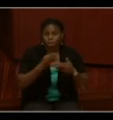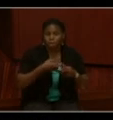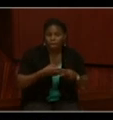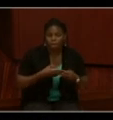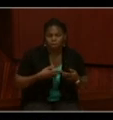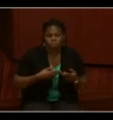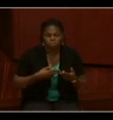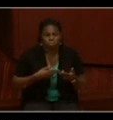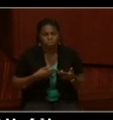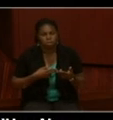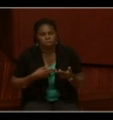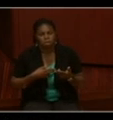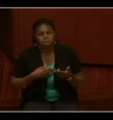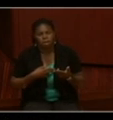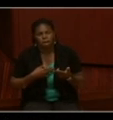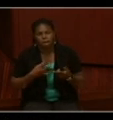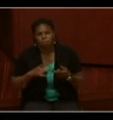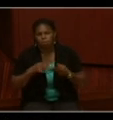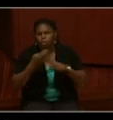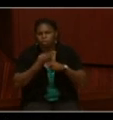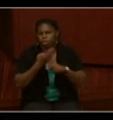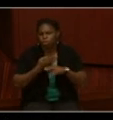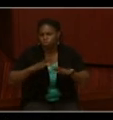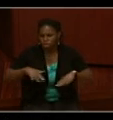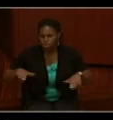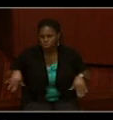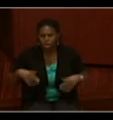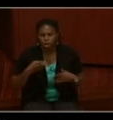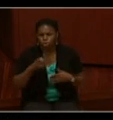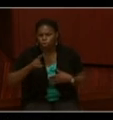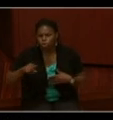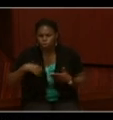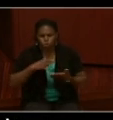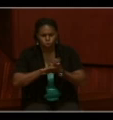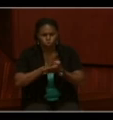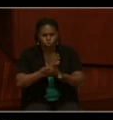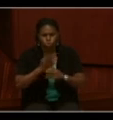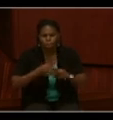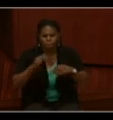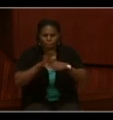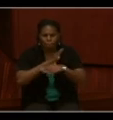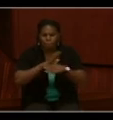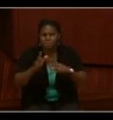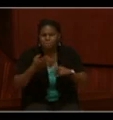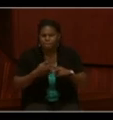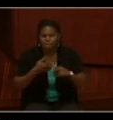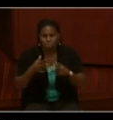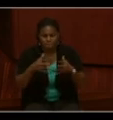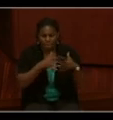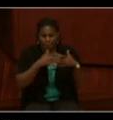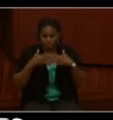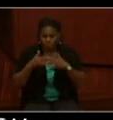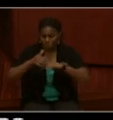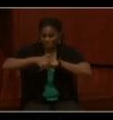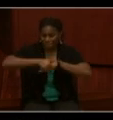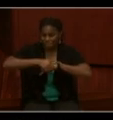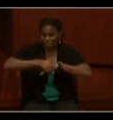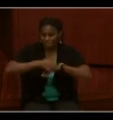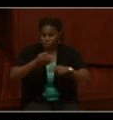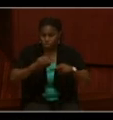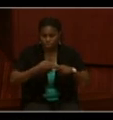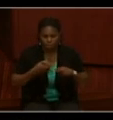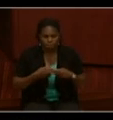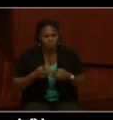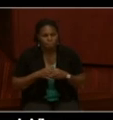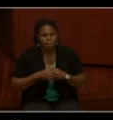a name that they used at, in childhood, or a school name, a business name, an Americanized English name, and what's